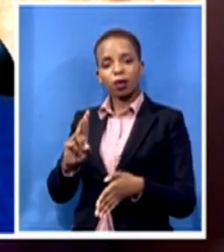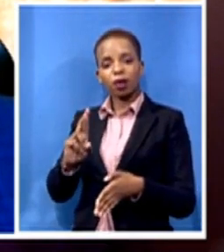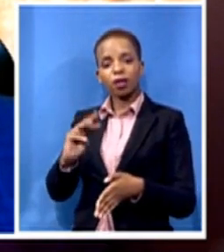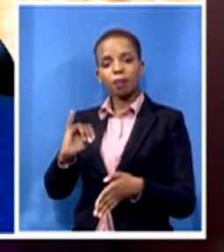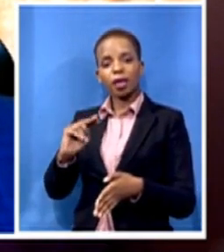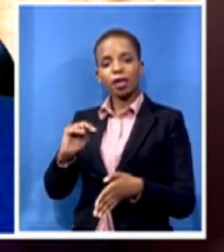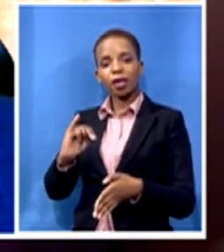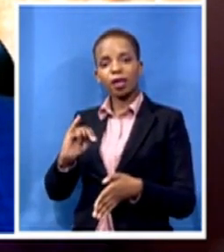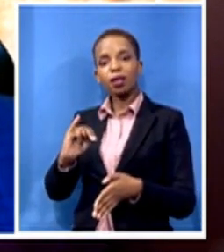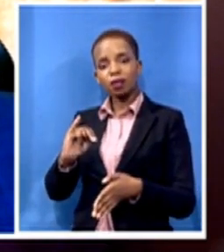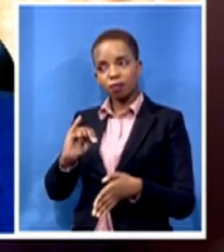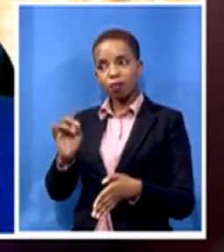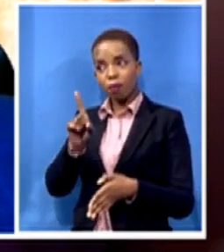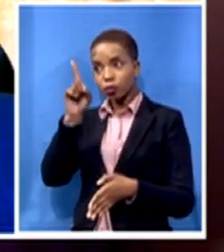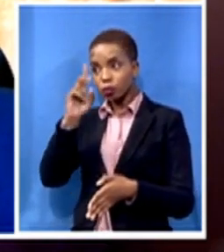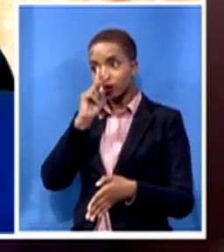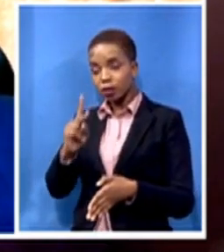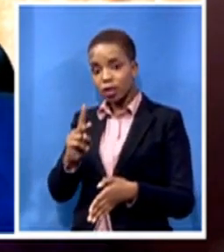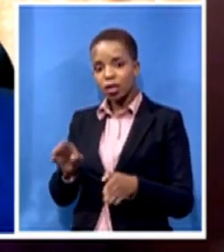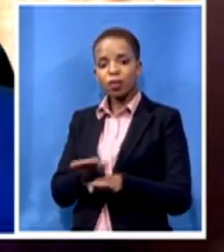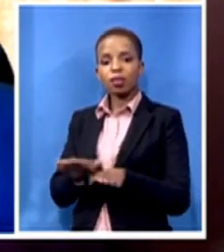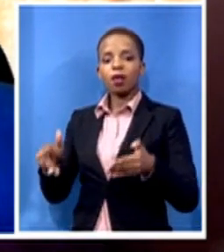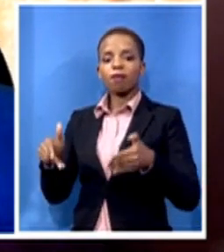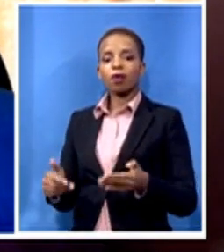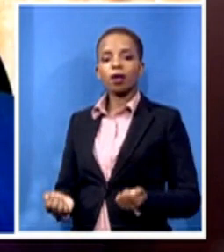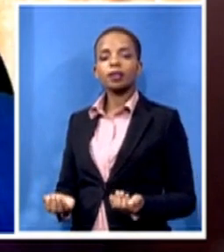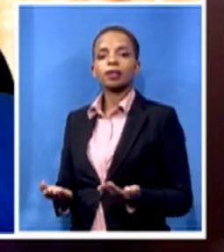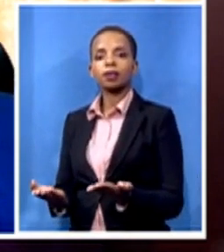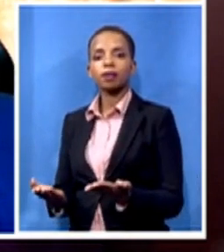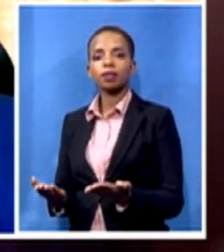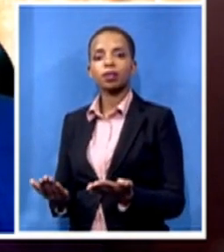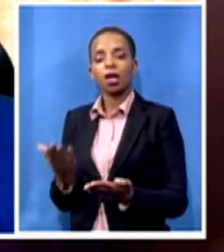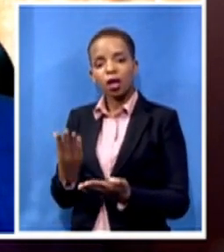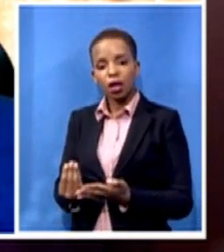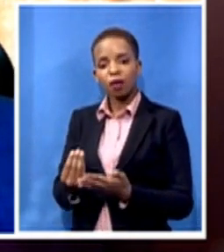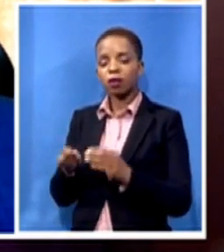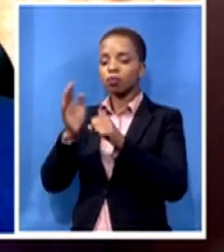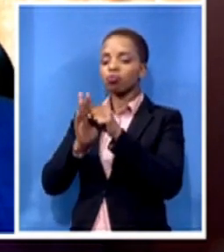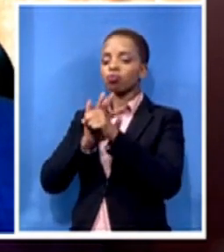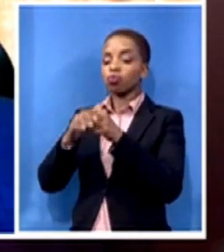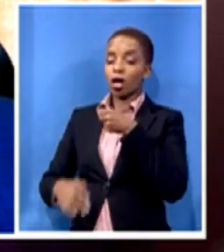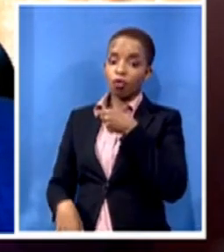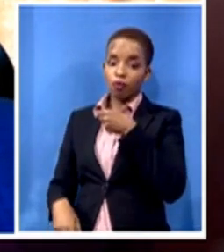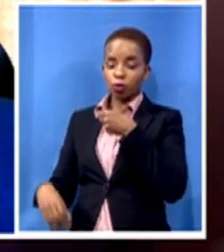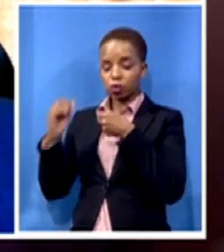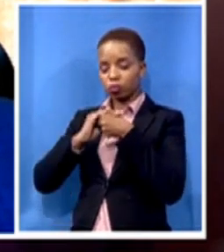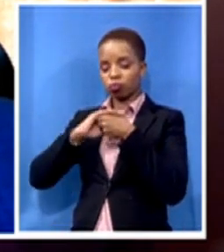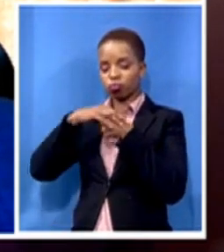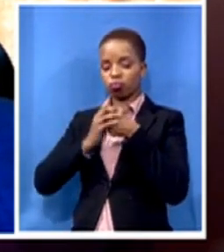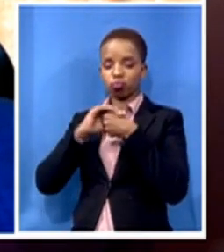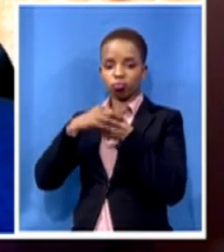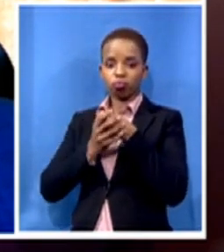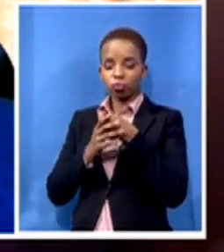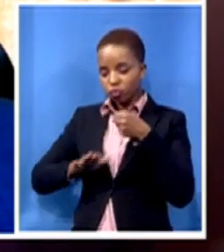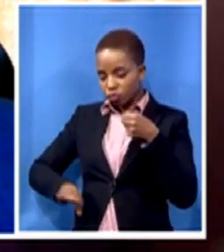service. There is the constant wiping of the microphone, the wiping of the surfaces. People are spread out. The